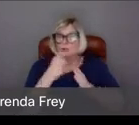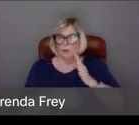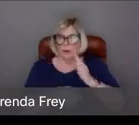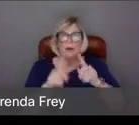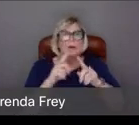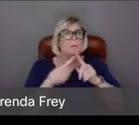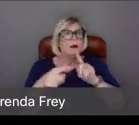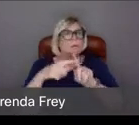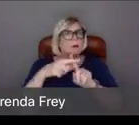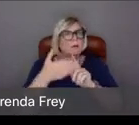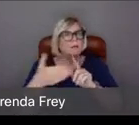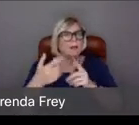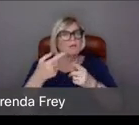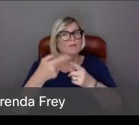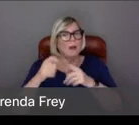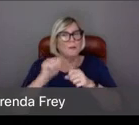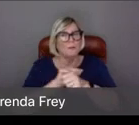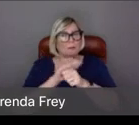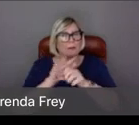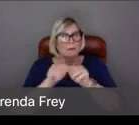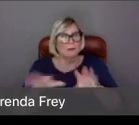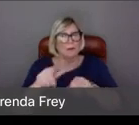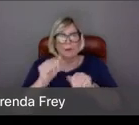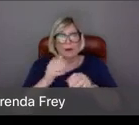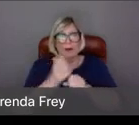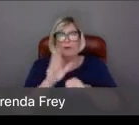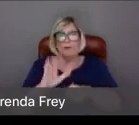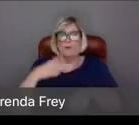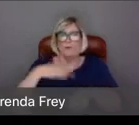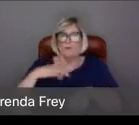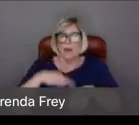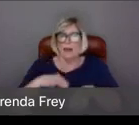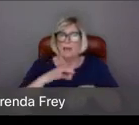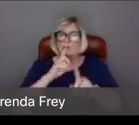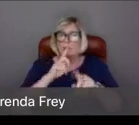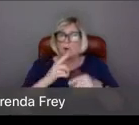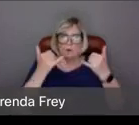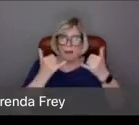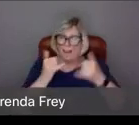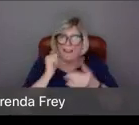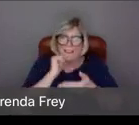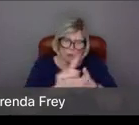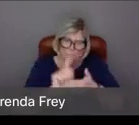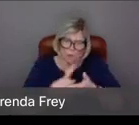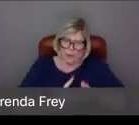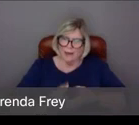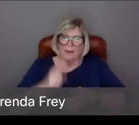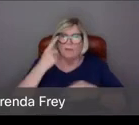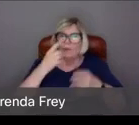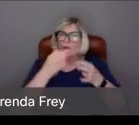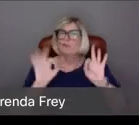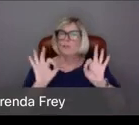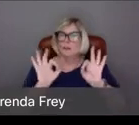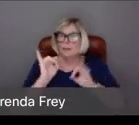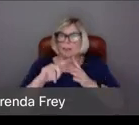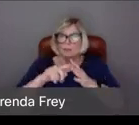pandemic, and one of them is that you can get your credit report right now every week for free. And that was something that was started early